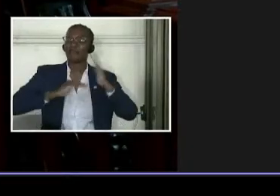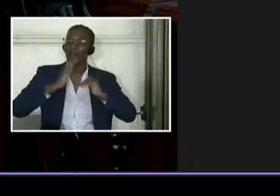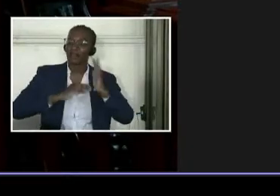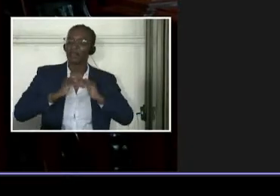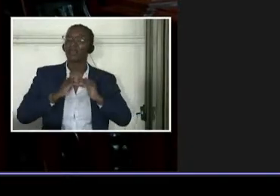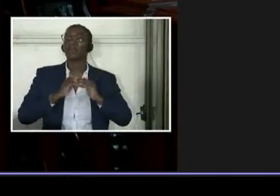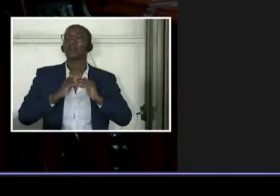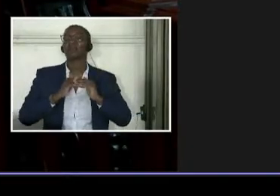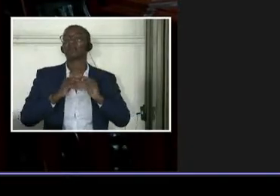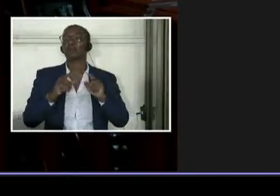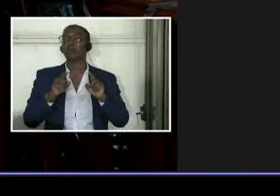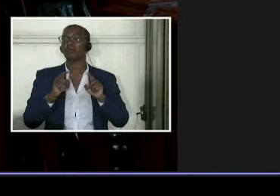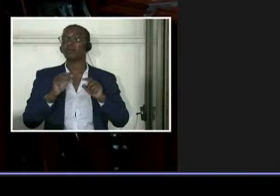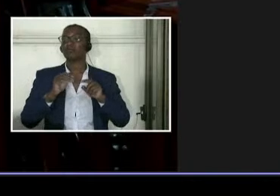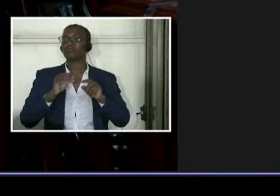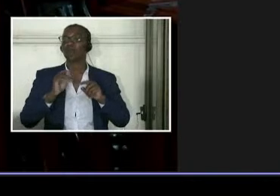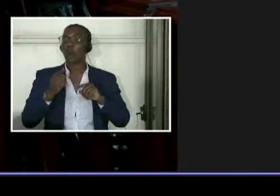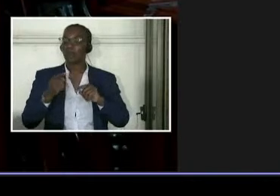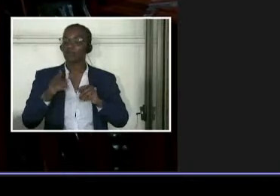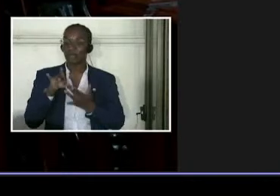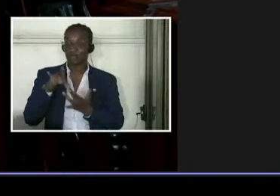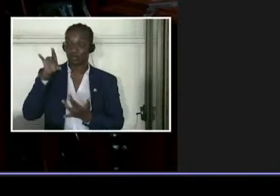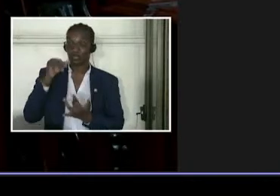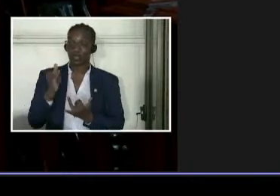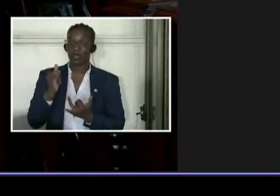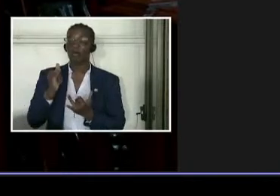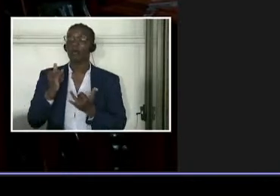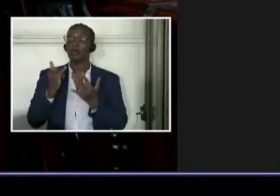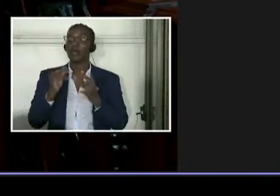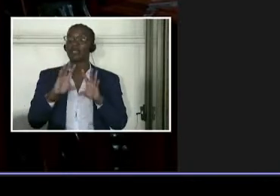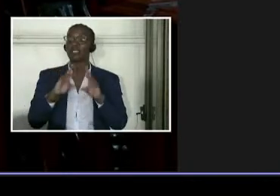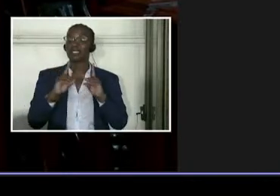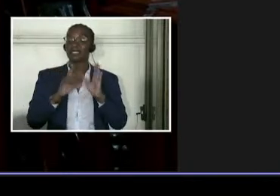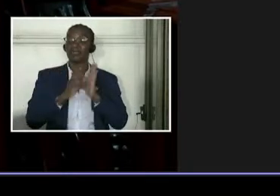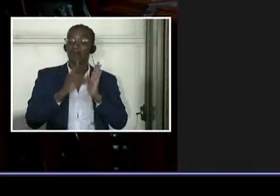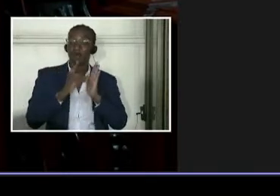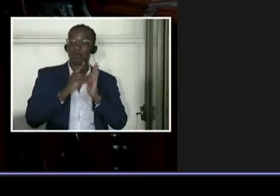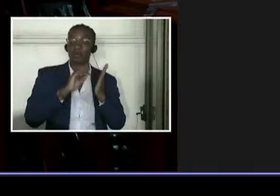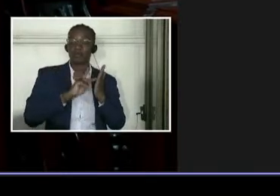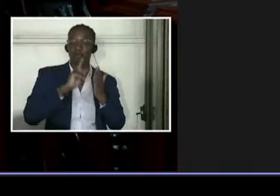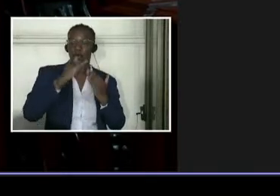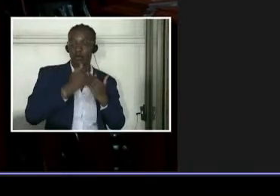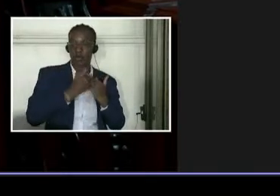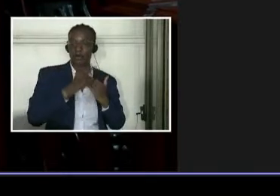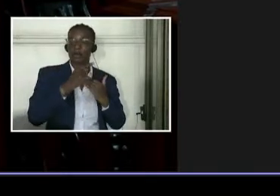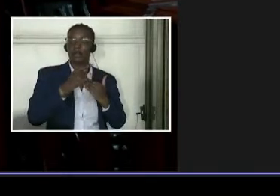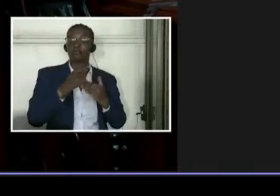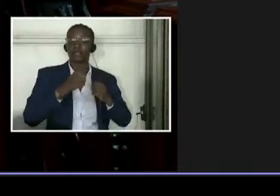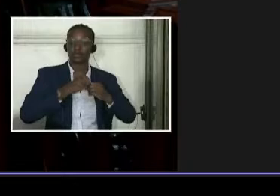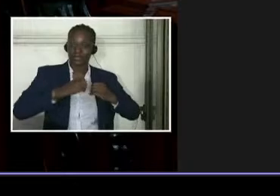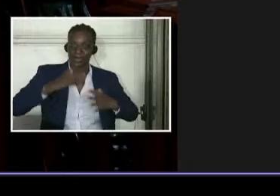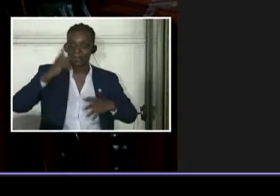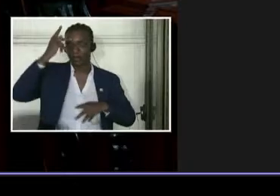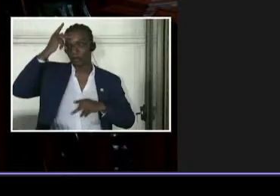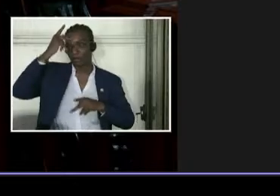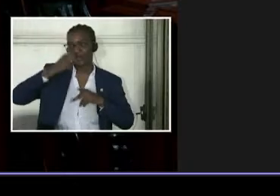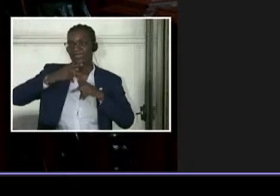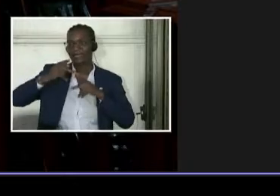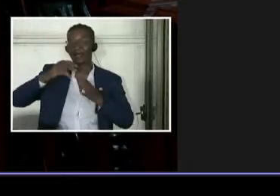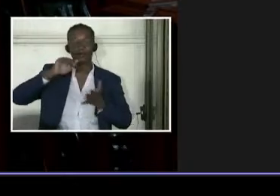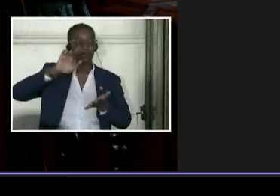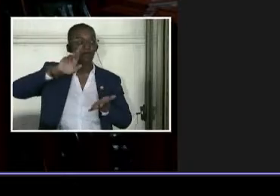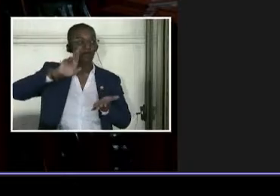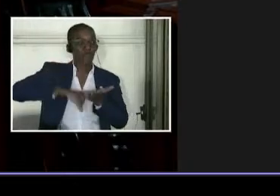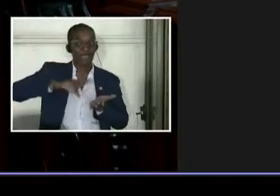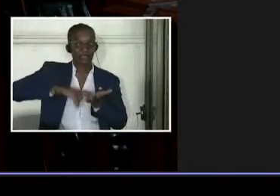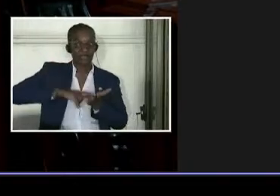management, etc., were appointed in the candidacy development program to obtain professional status registration.